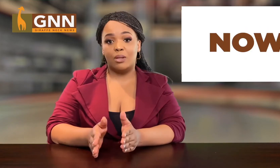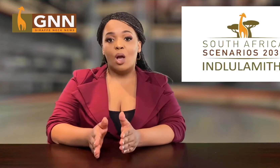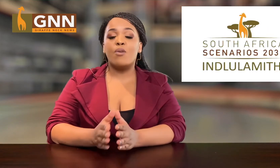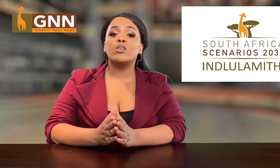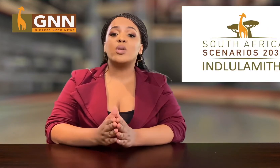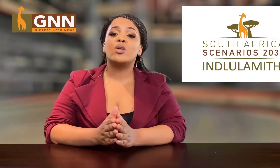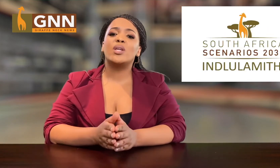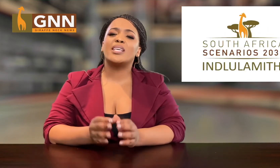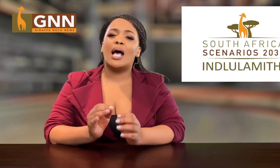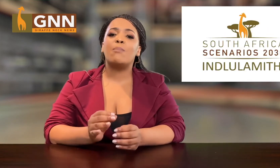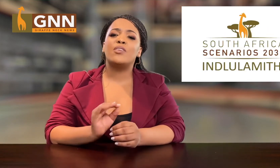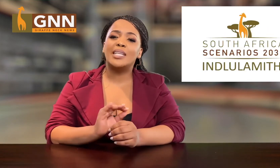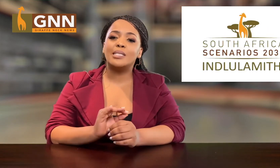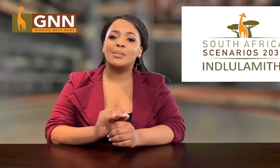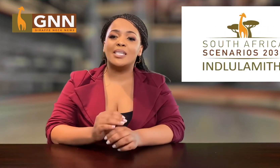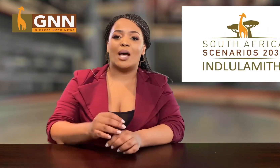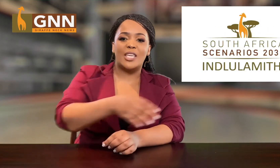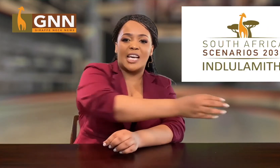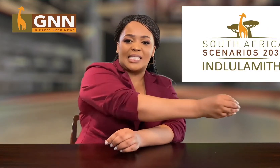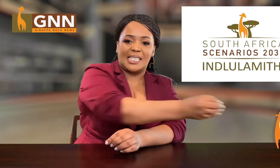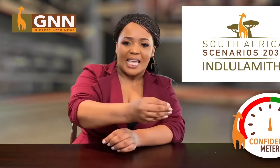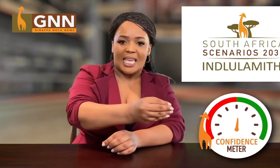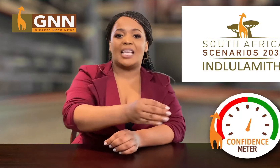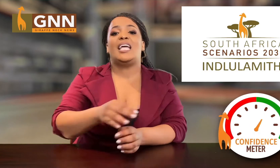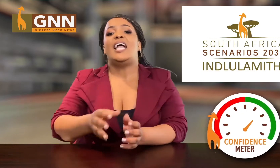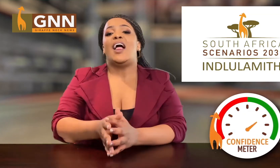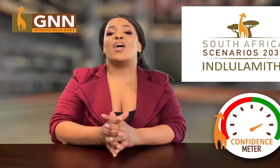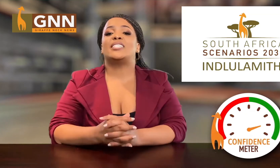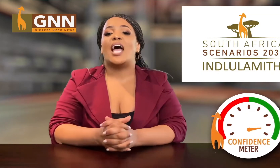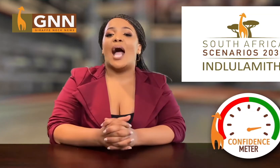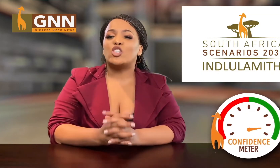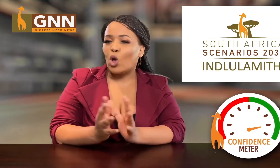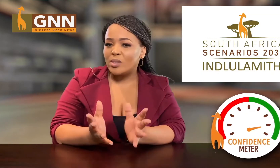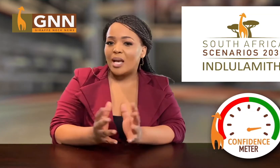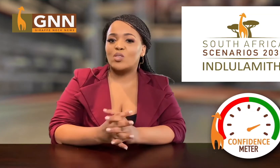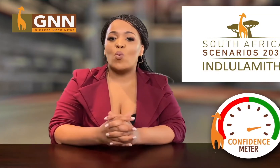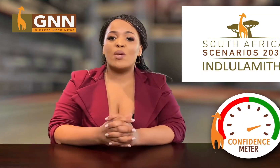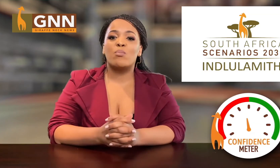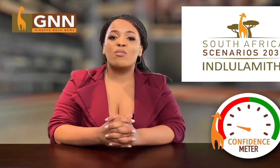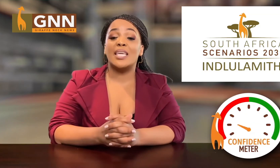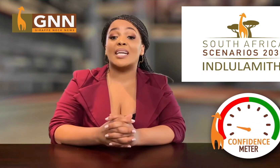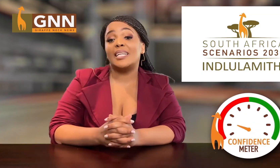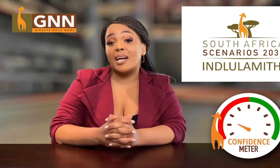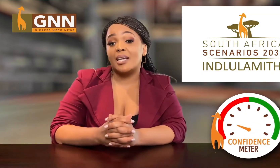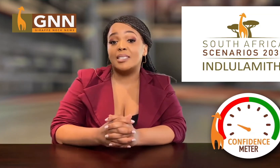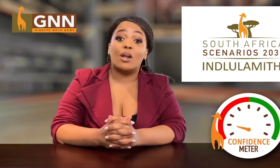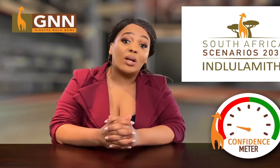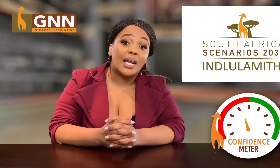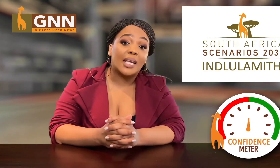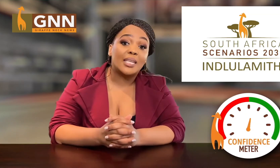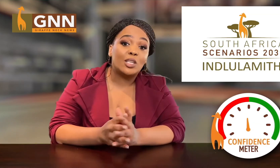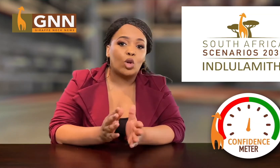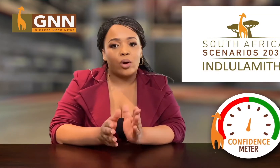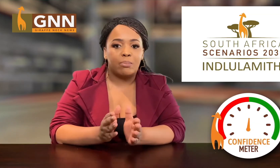now. We've also included this helpful little meter down here that shows us whether we're moving in the right direction, the